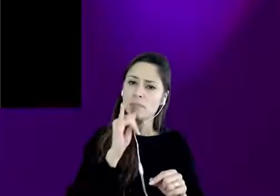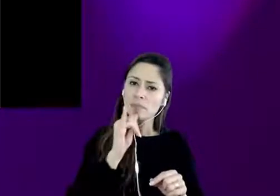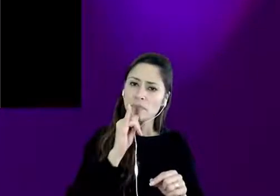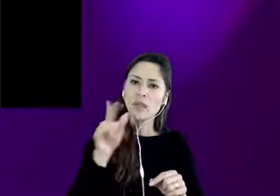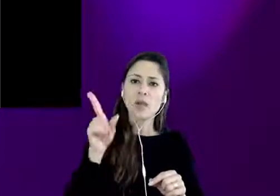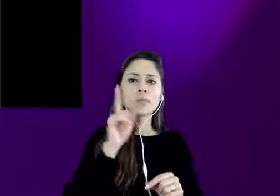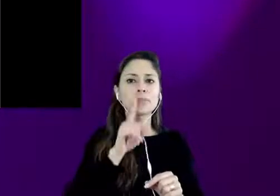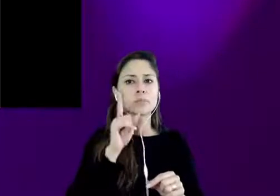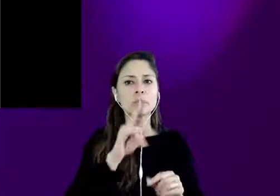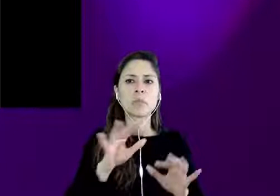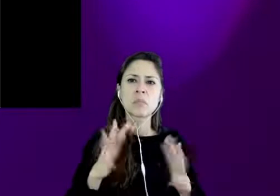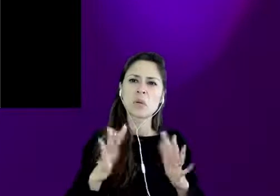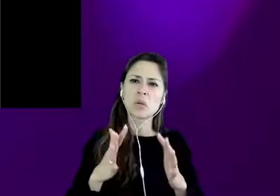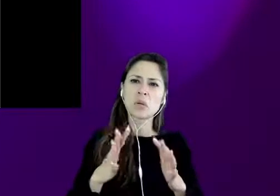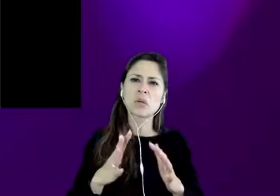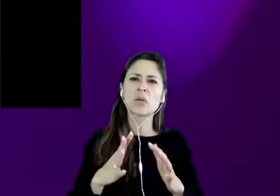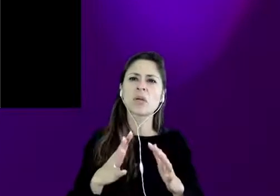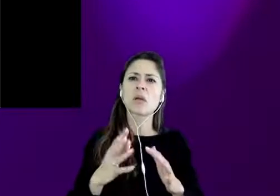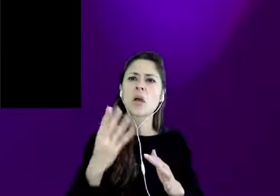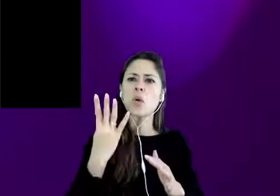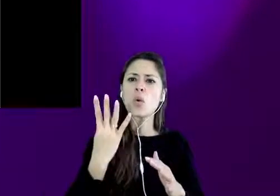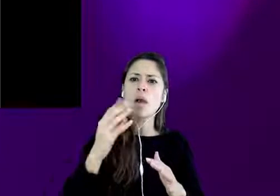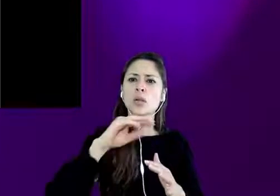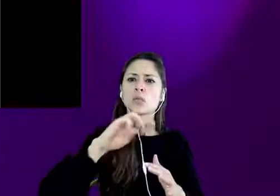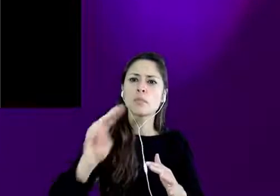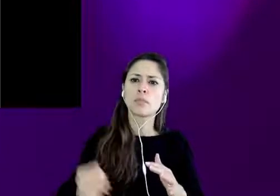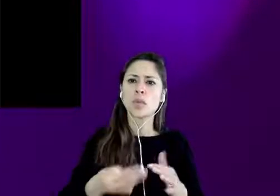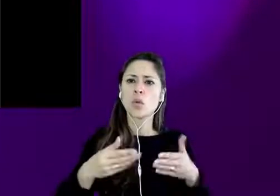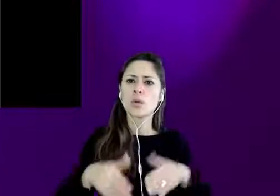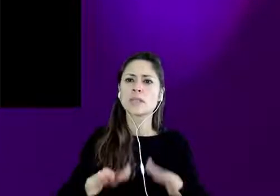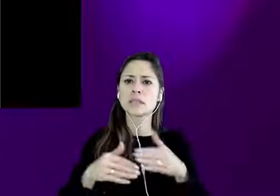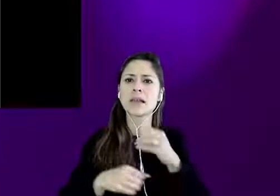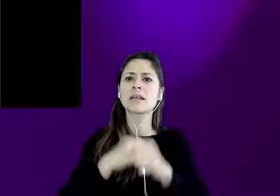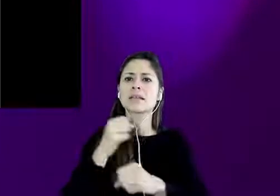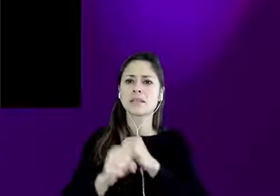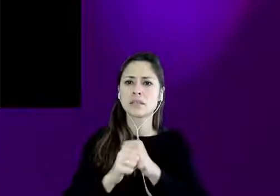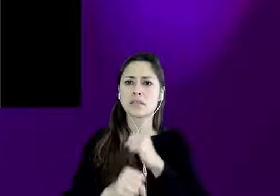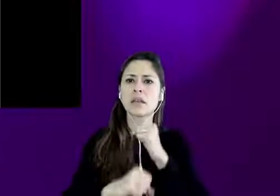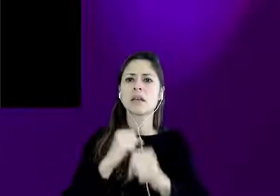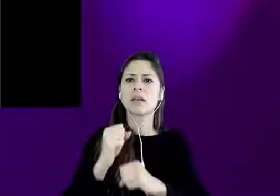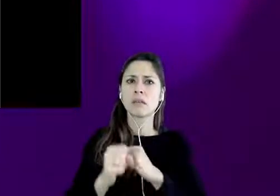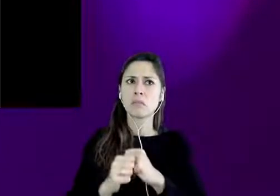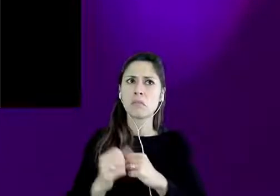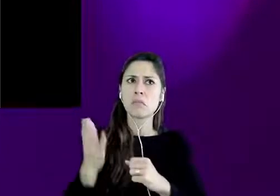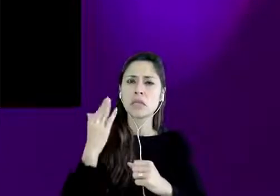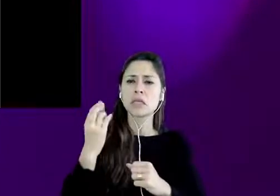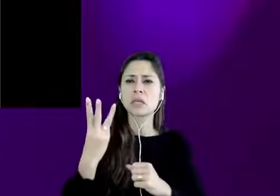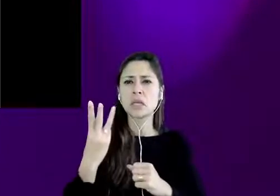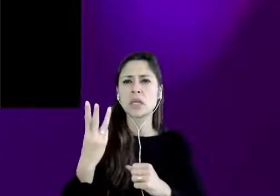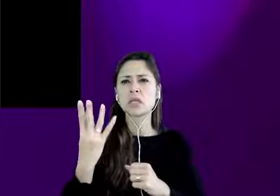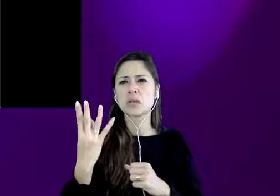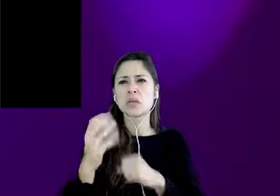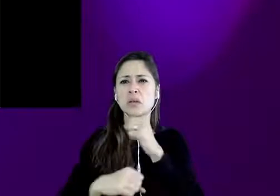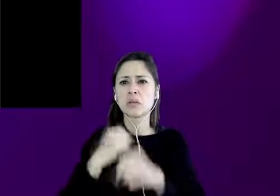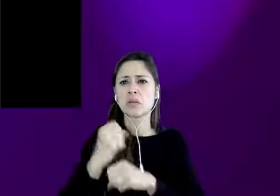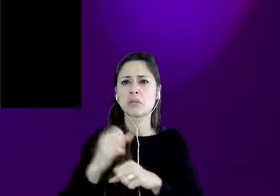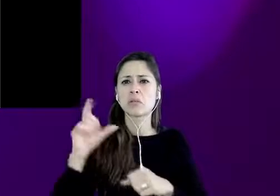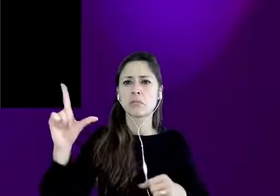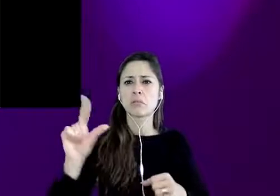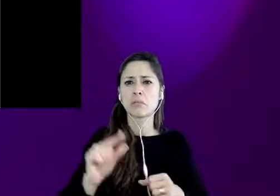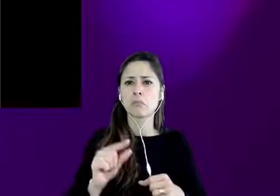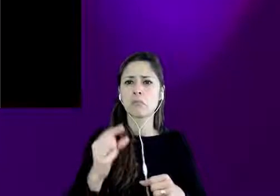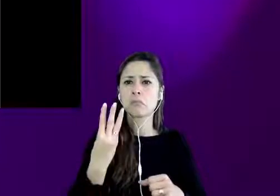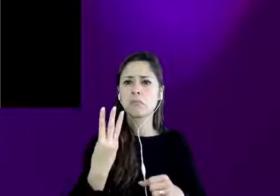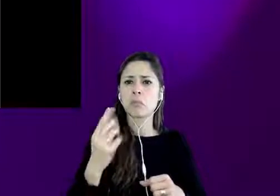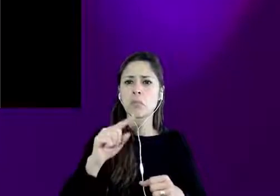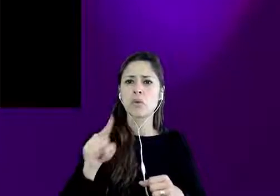2-3 years, they've been less than 4 million. We're at 3.7 million. And for every 1,000 women, the number of babies